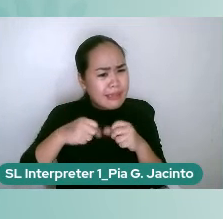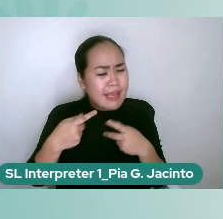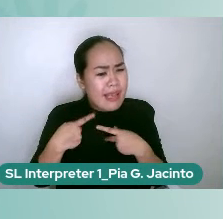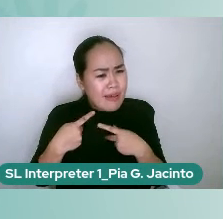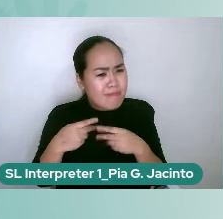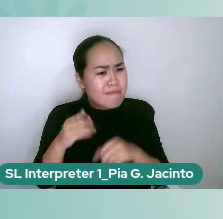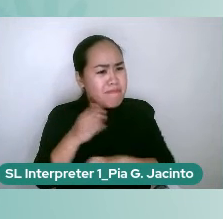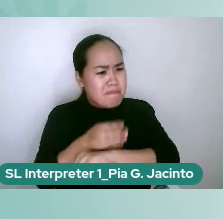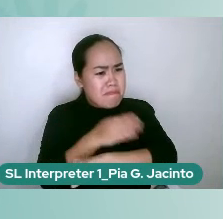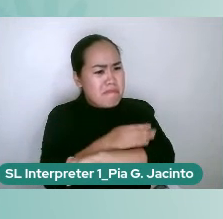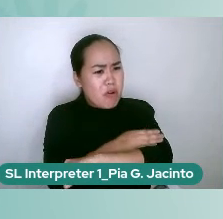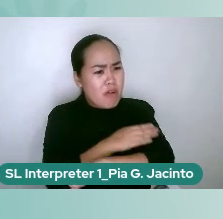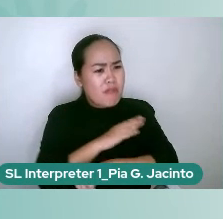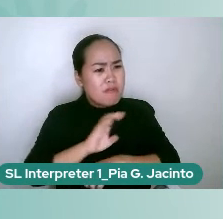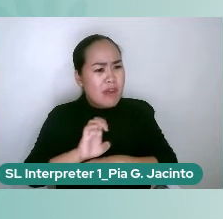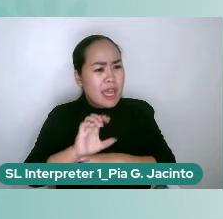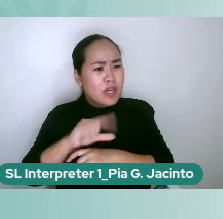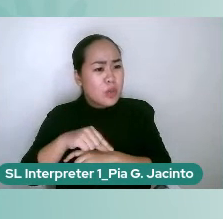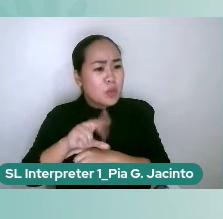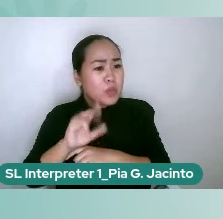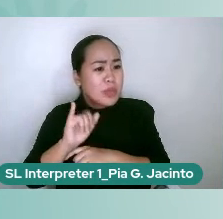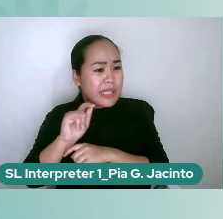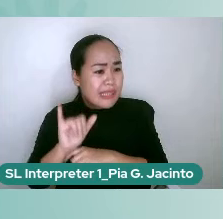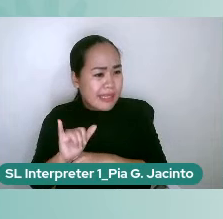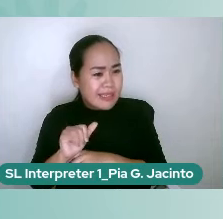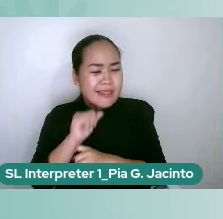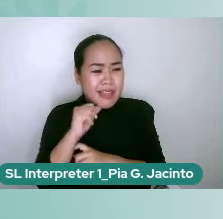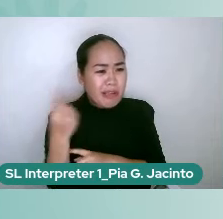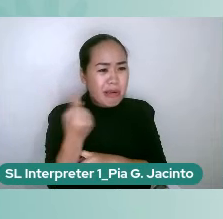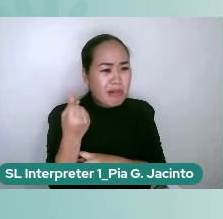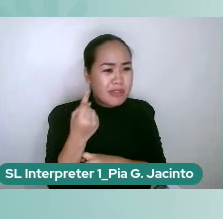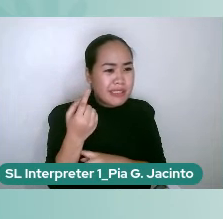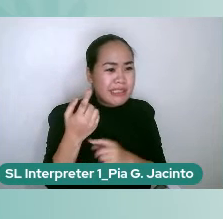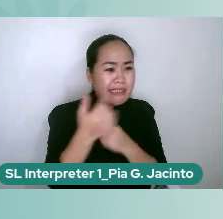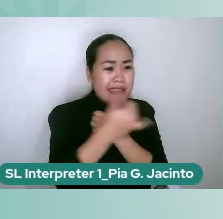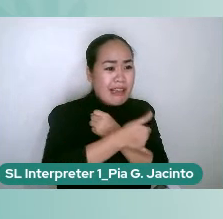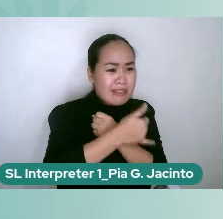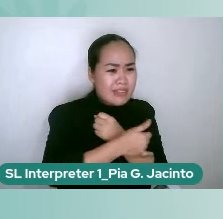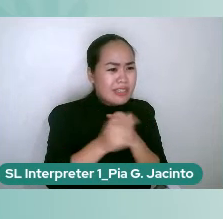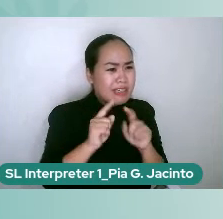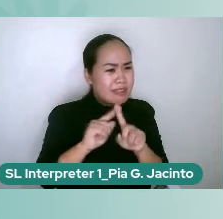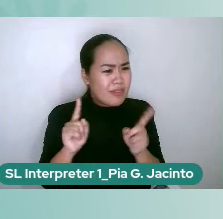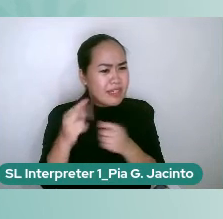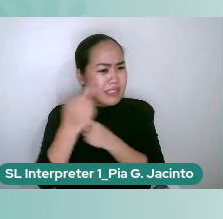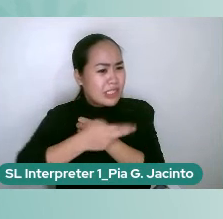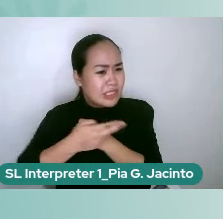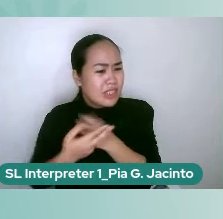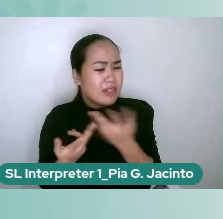improve equity not only between countries and bring some of the countries in the region